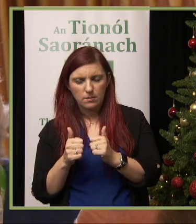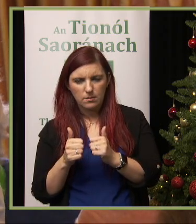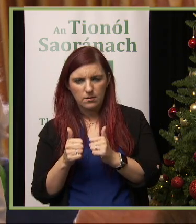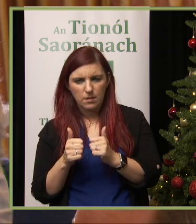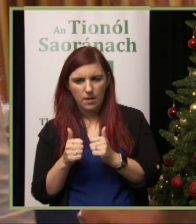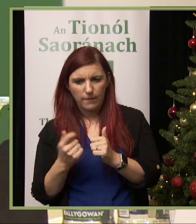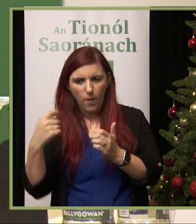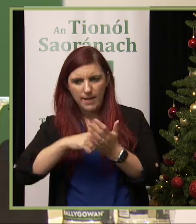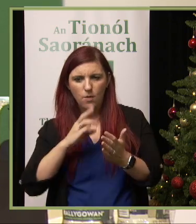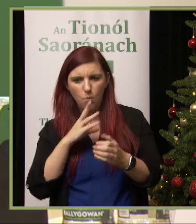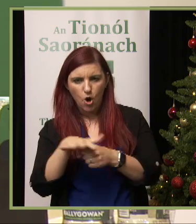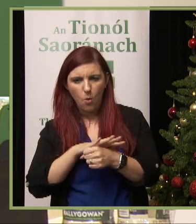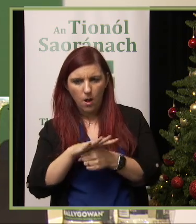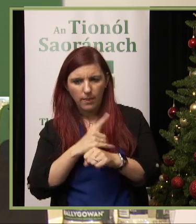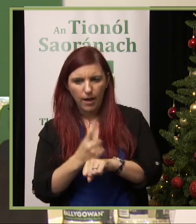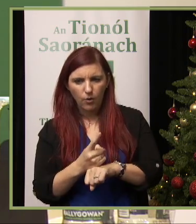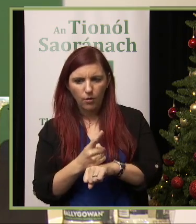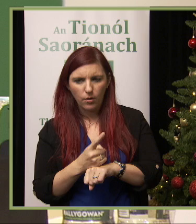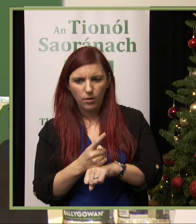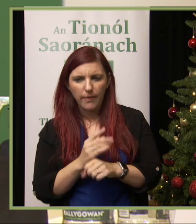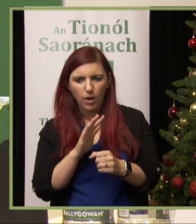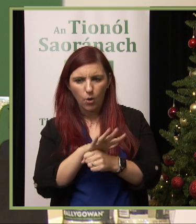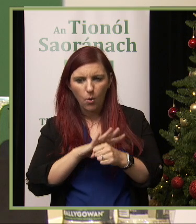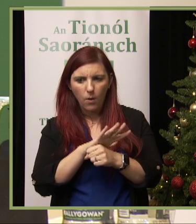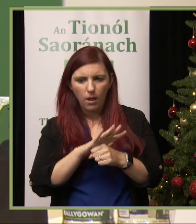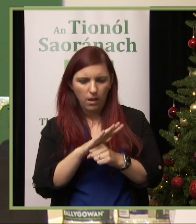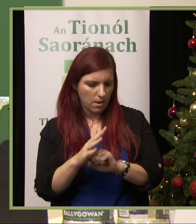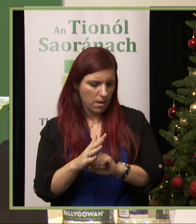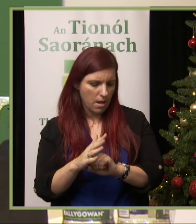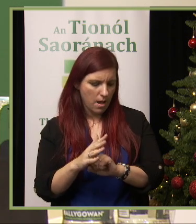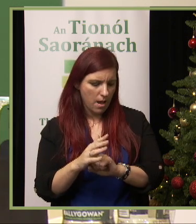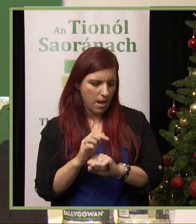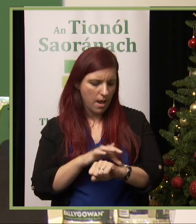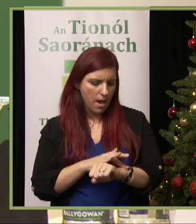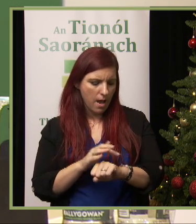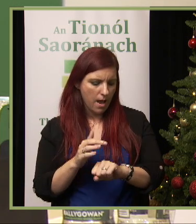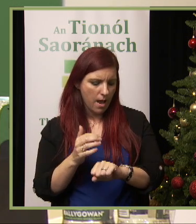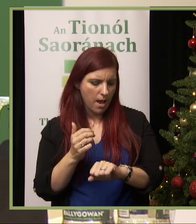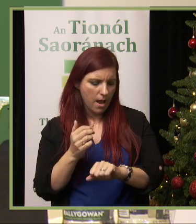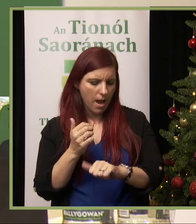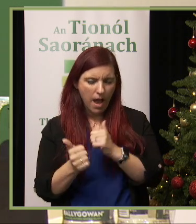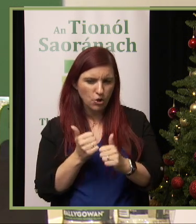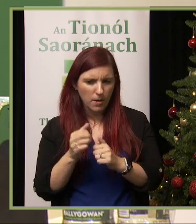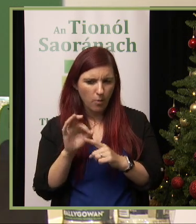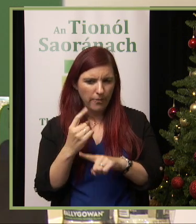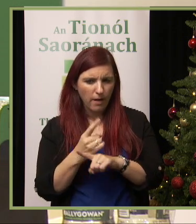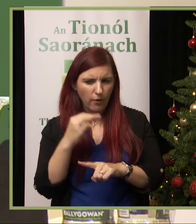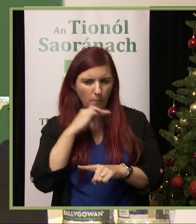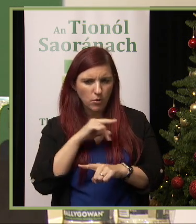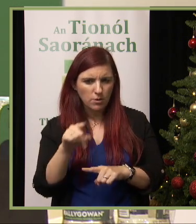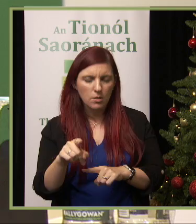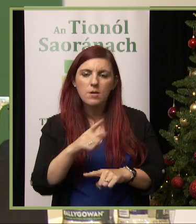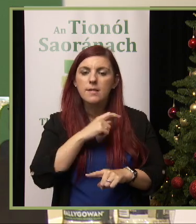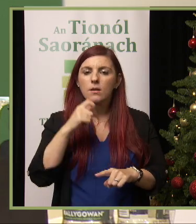responsibilities. So I think keeping local actions in, I think, is important. So your suggestion is responsibility